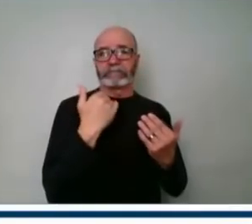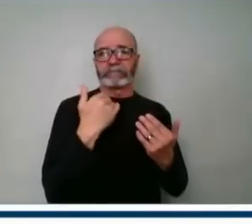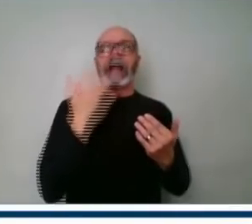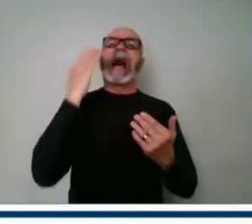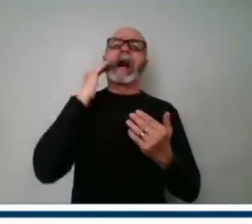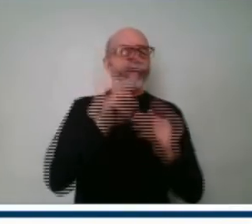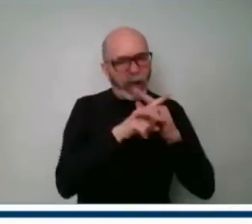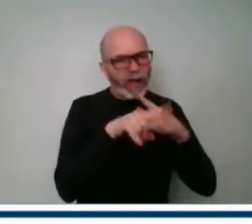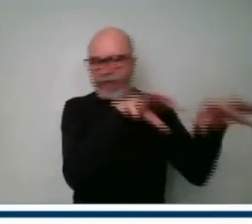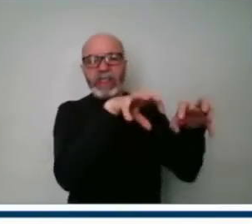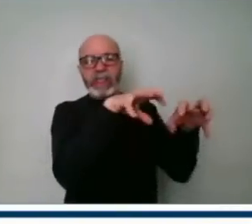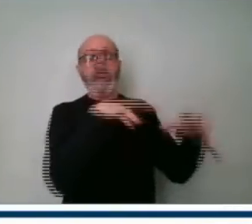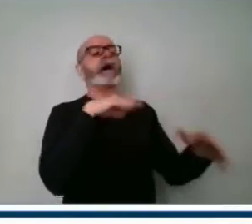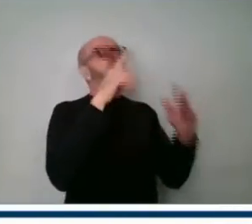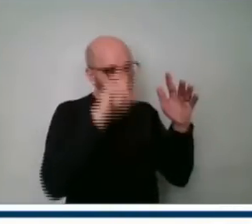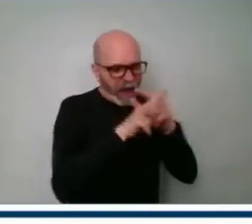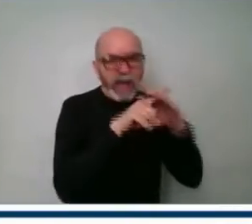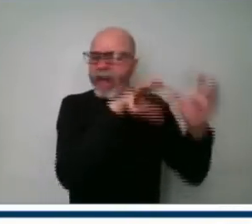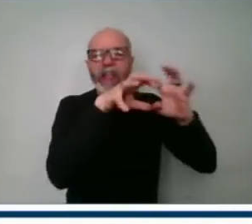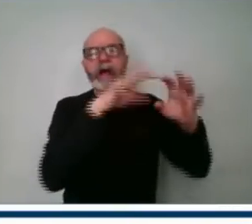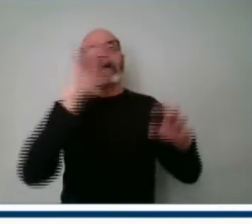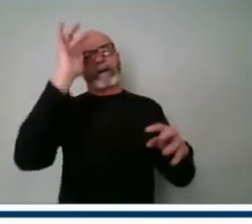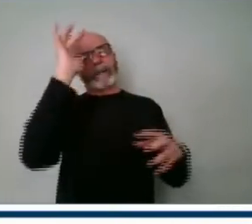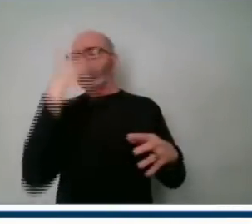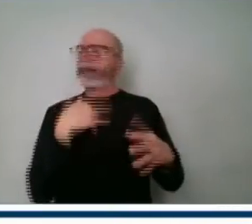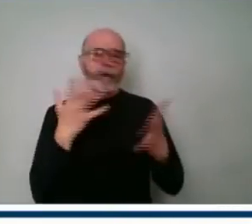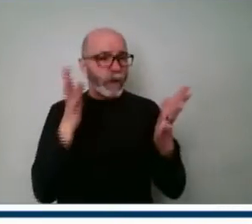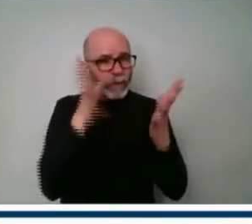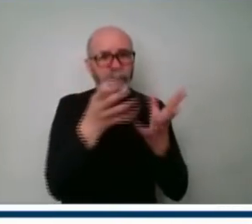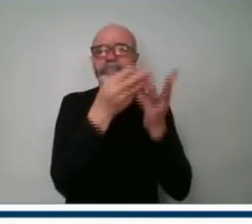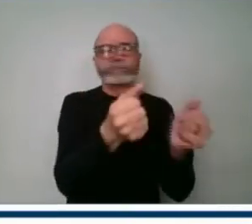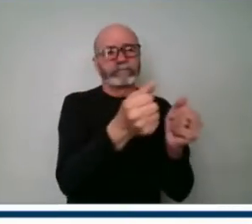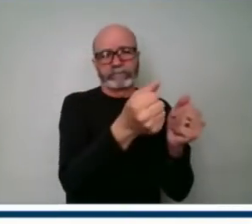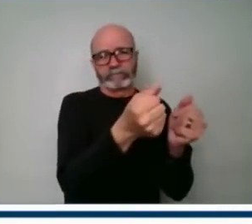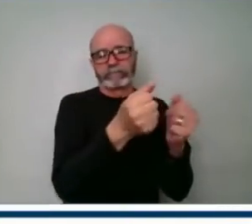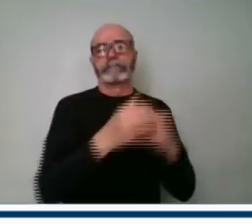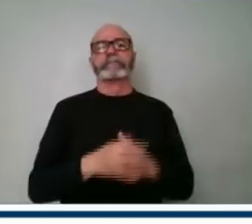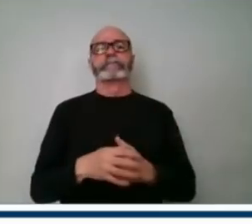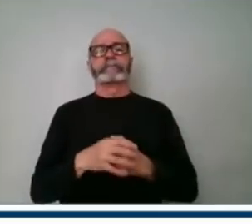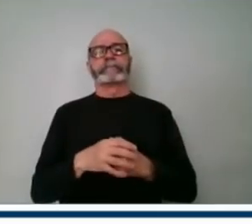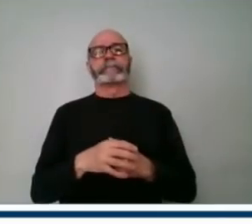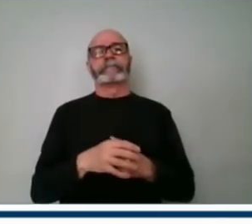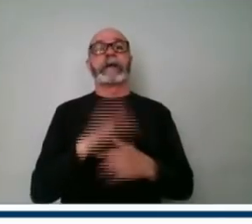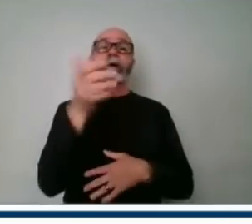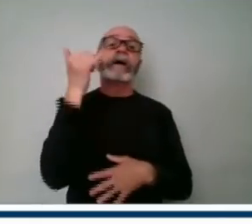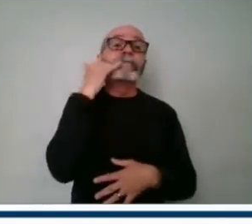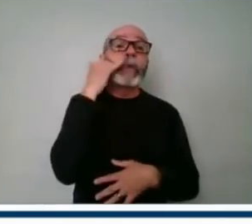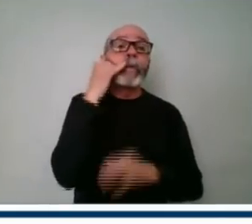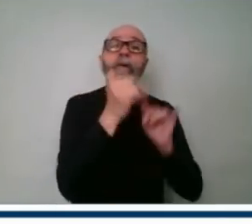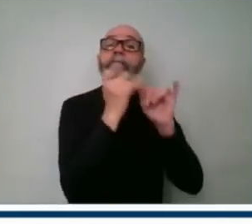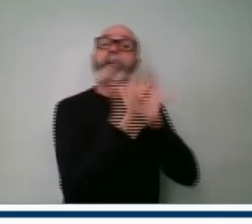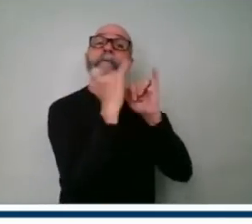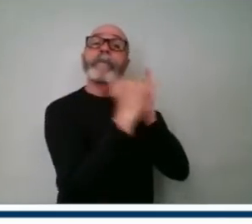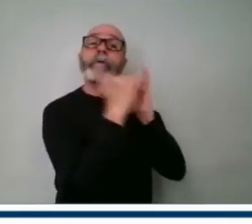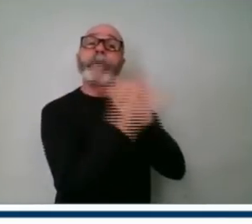manner. I do know that the phone lines have been quite busy, and we've heard of people calling and just getting a busy